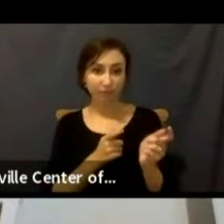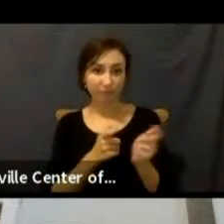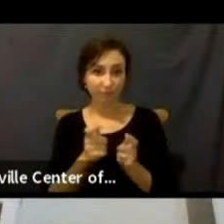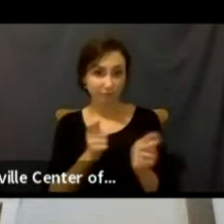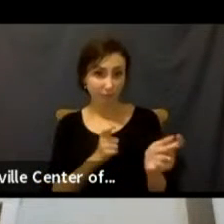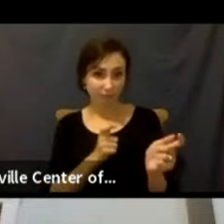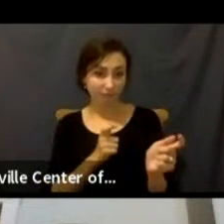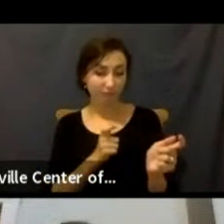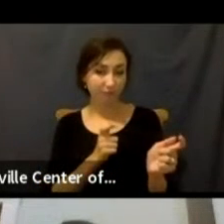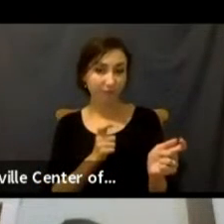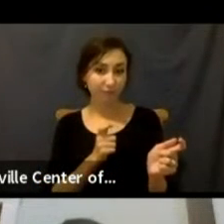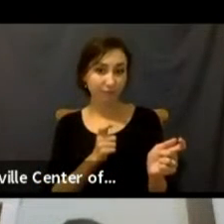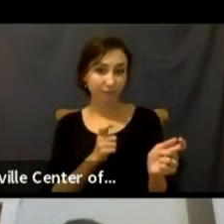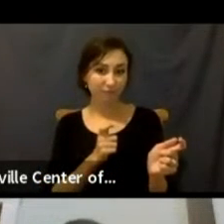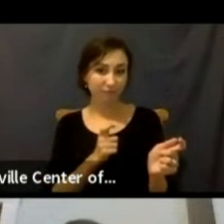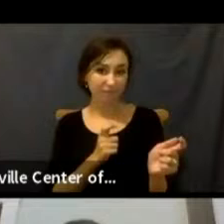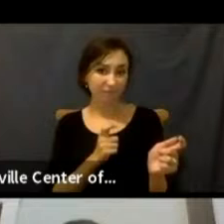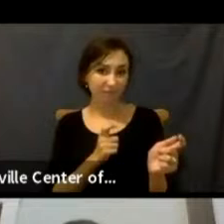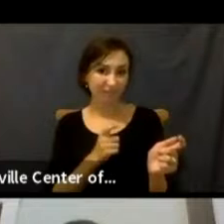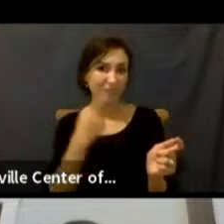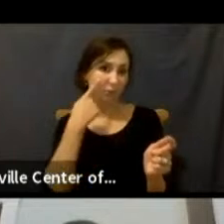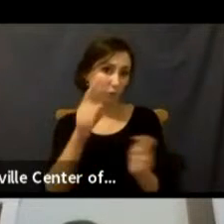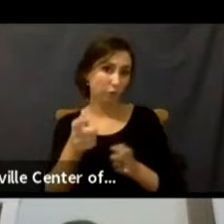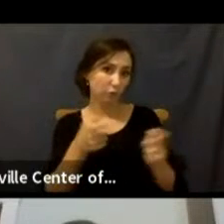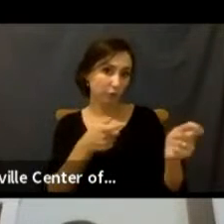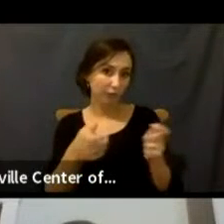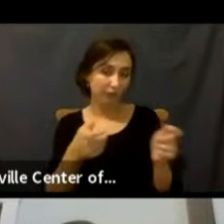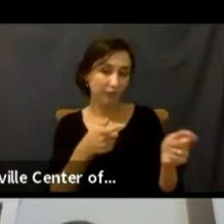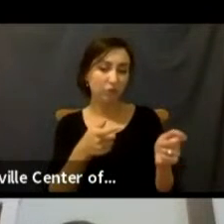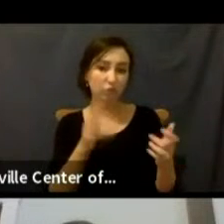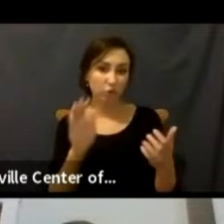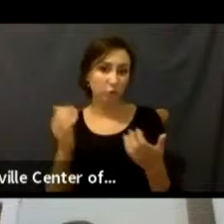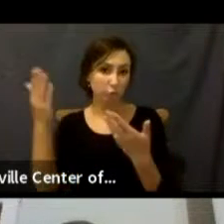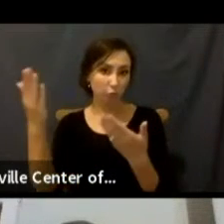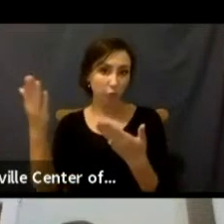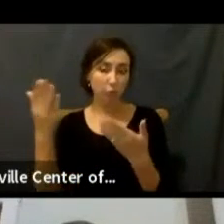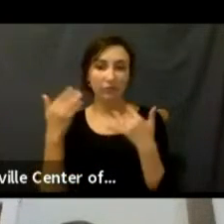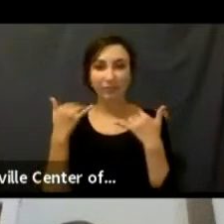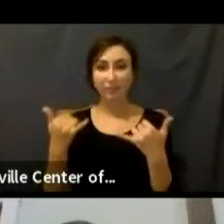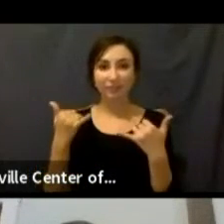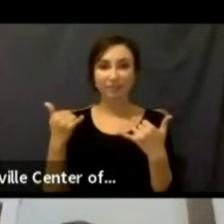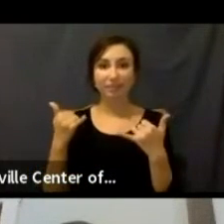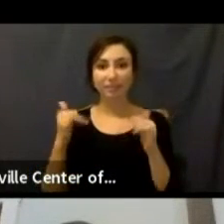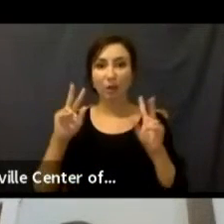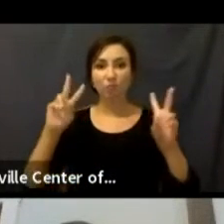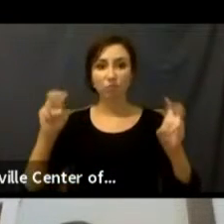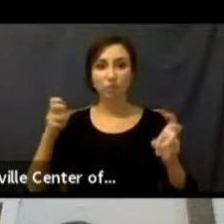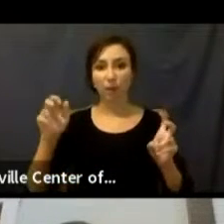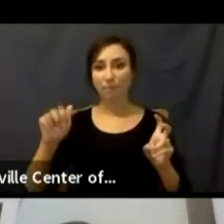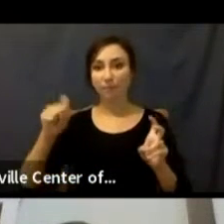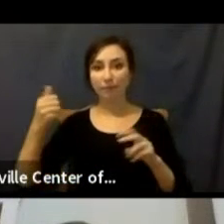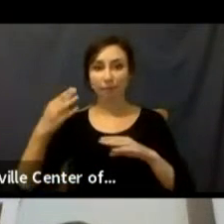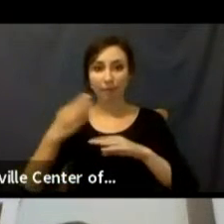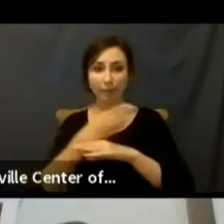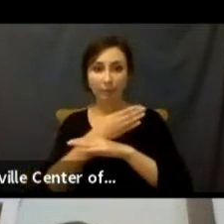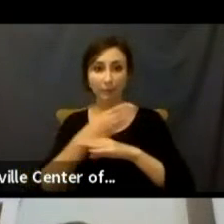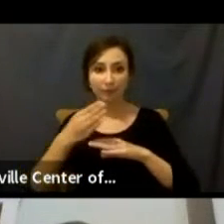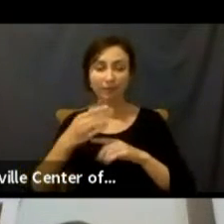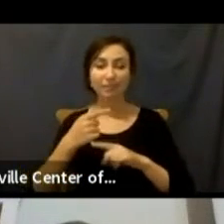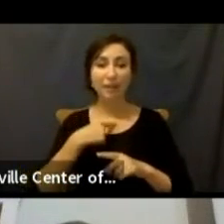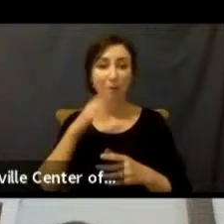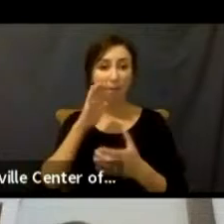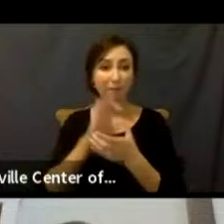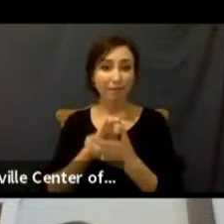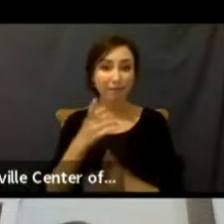our regulations and proposals. So we are in the other business section. And I believe, Dr. Hurt,